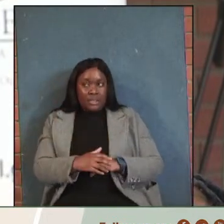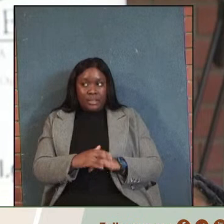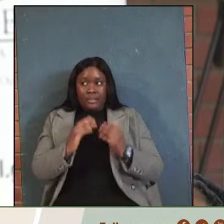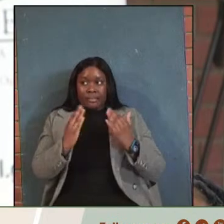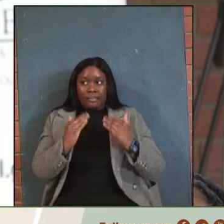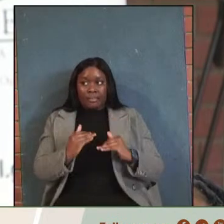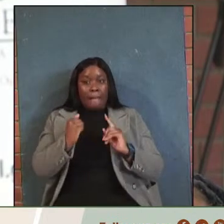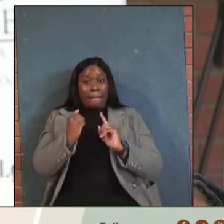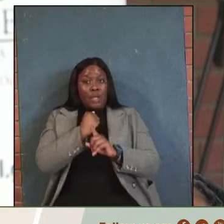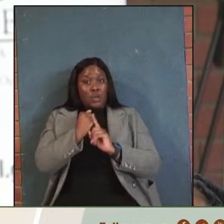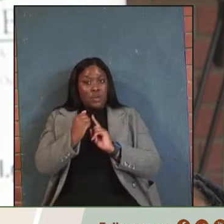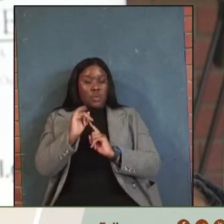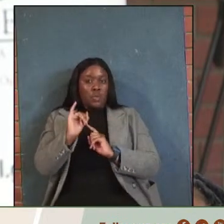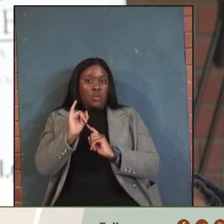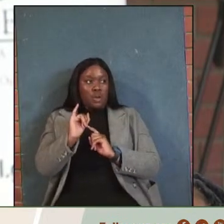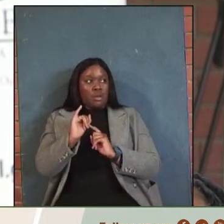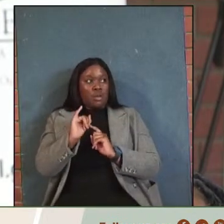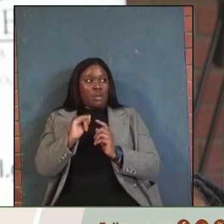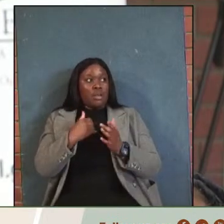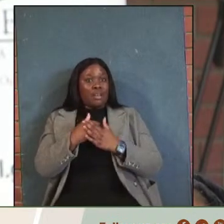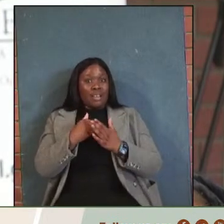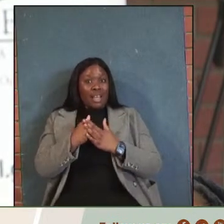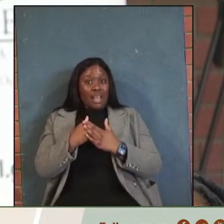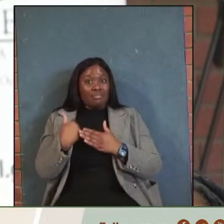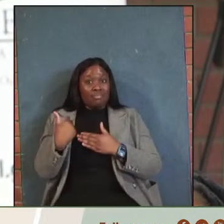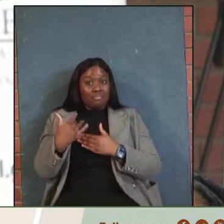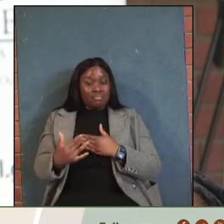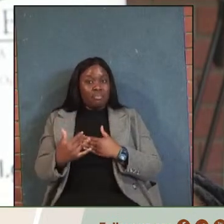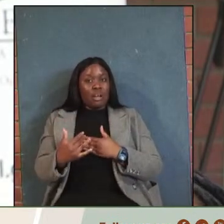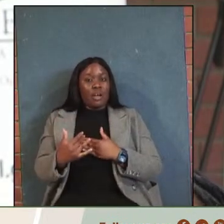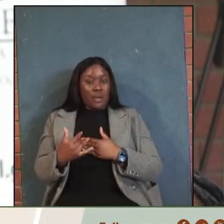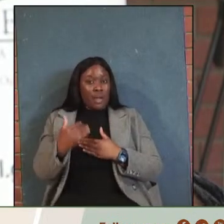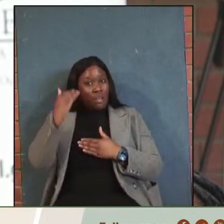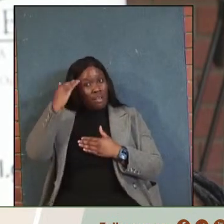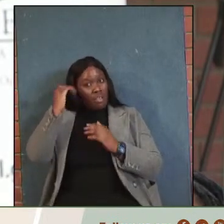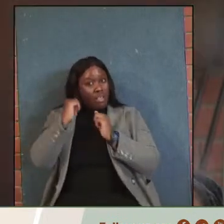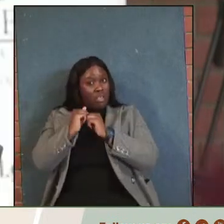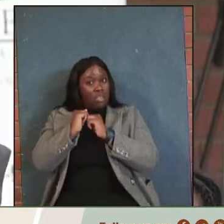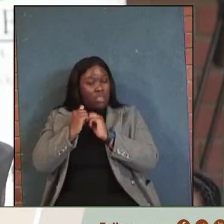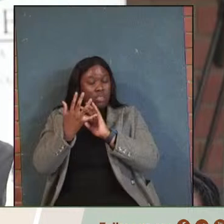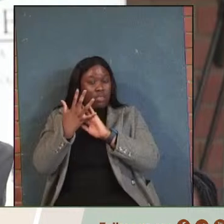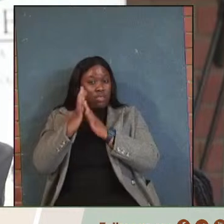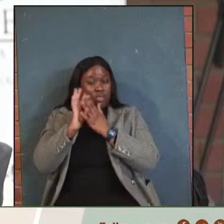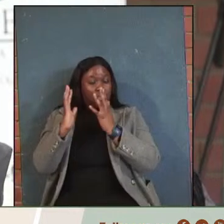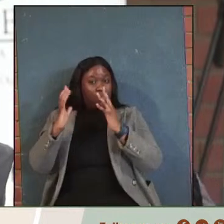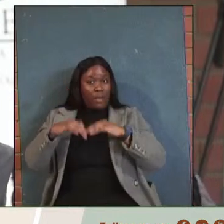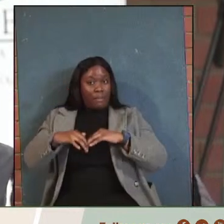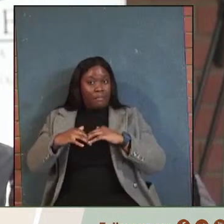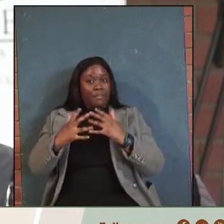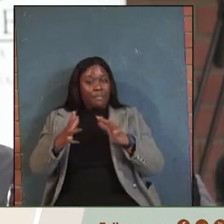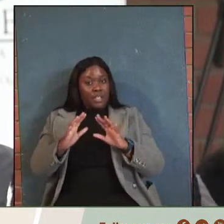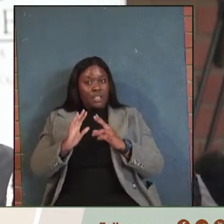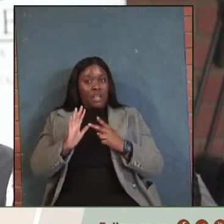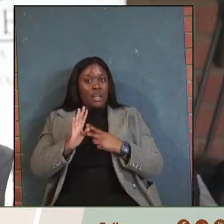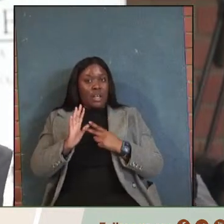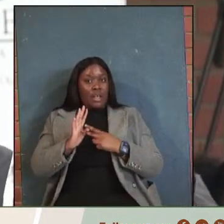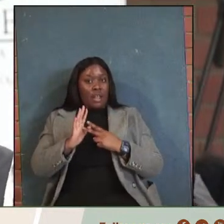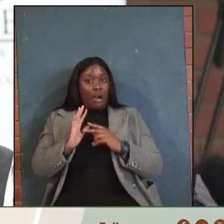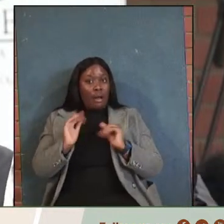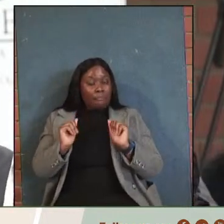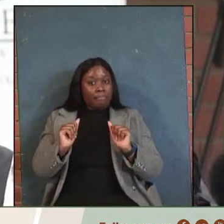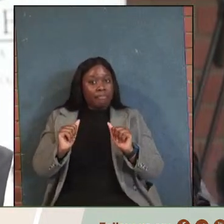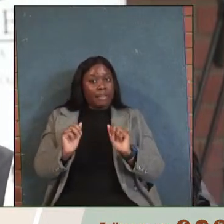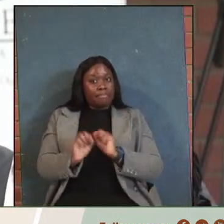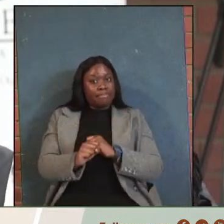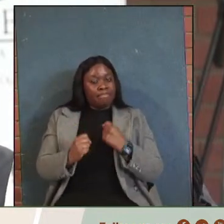children can result in death, lead to severe injuries, impair brain and nervous system development, result in negative coping and health risk